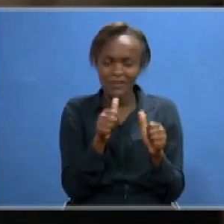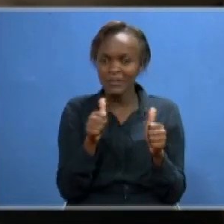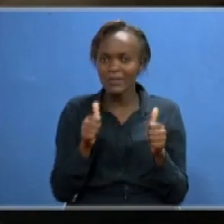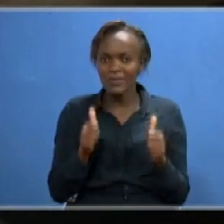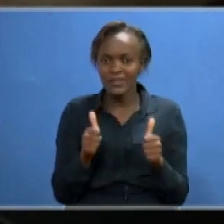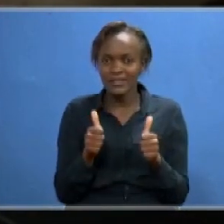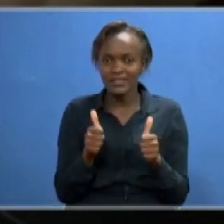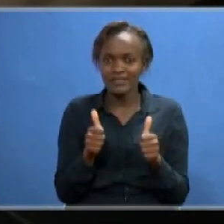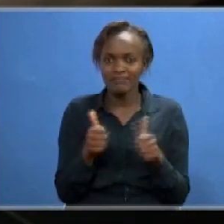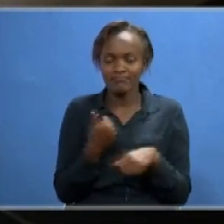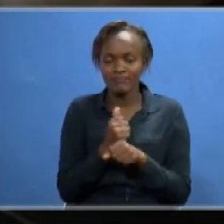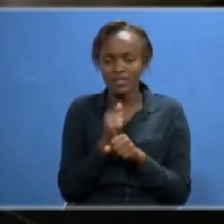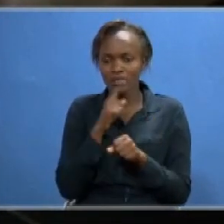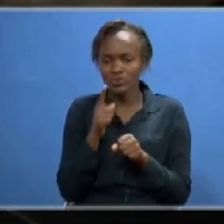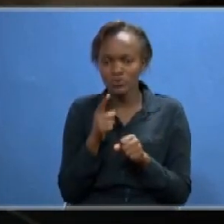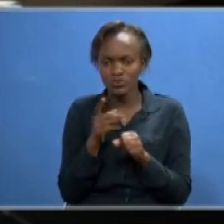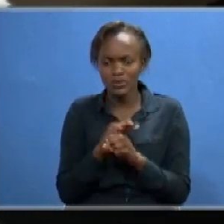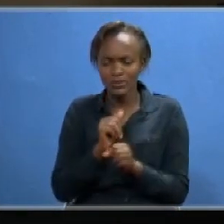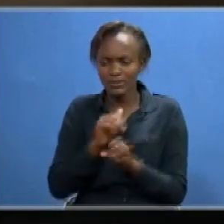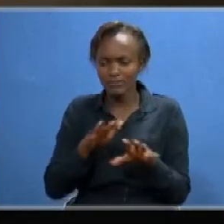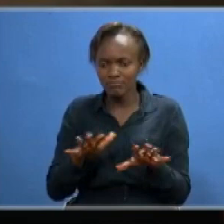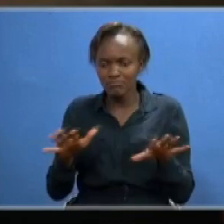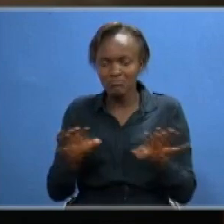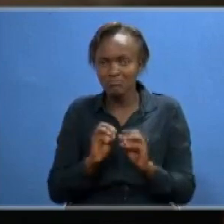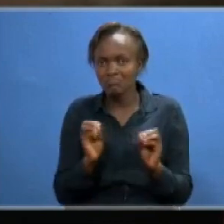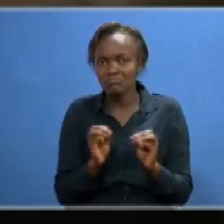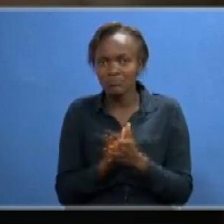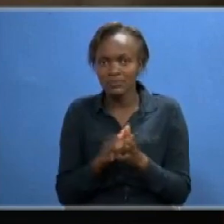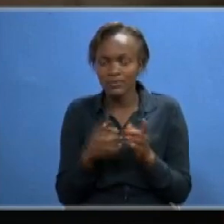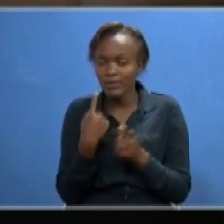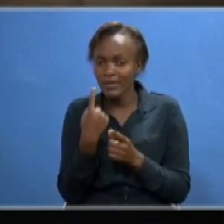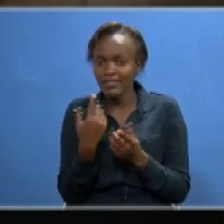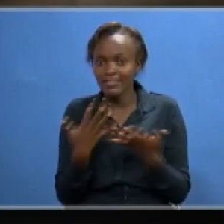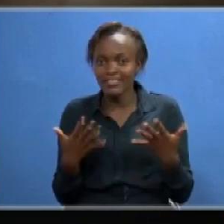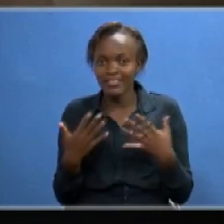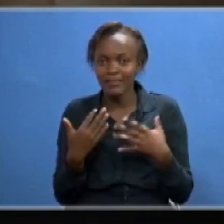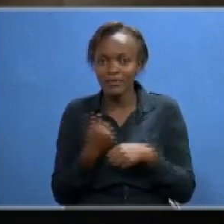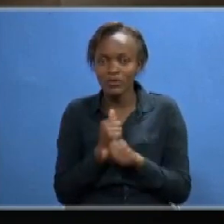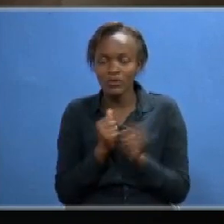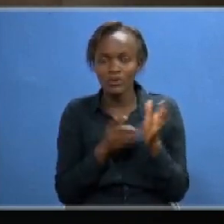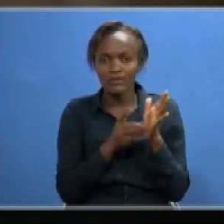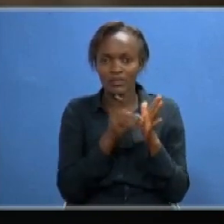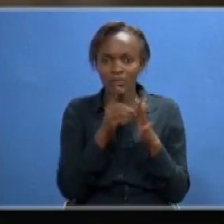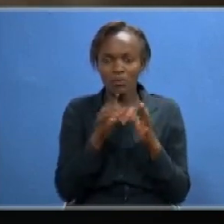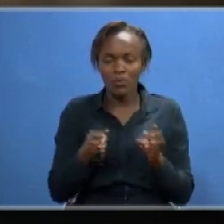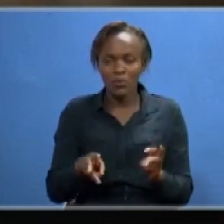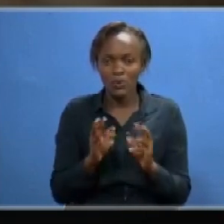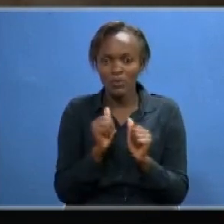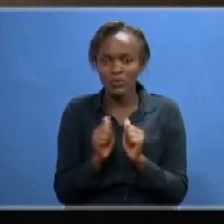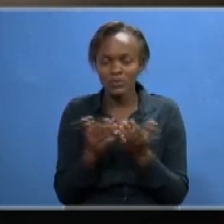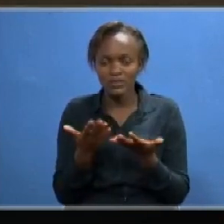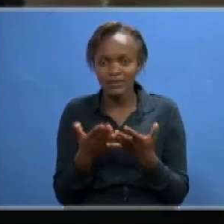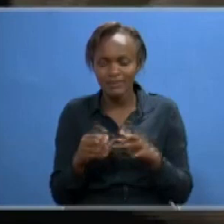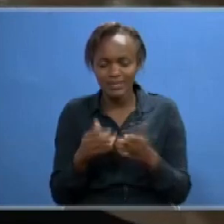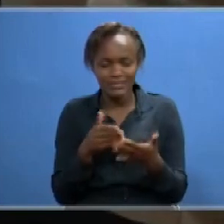taken to avoid cross-contamination. And one of the things that Simon has done is to develop a way that this can be